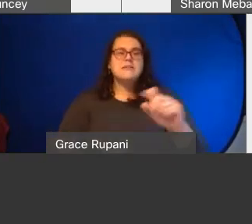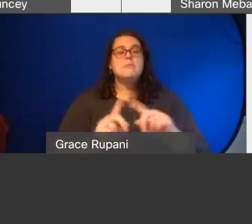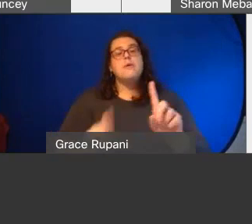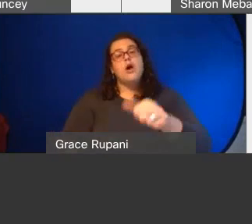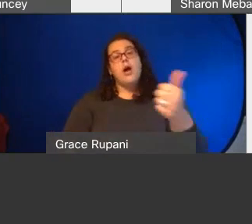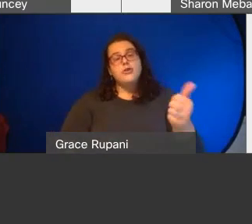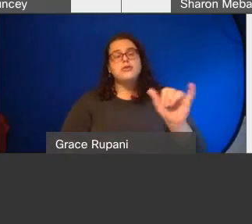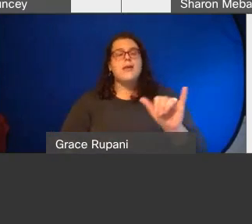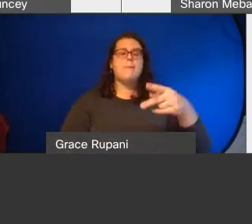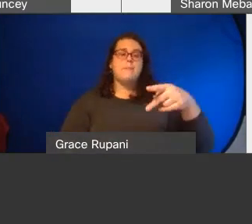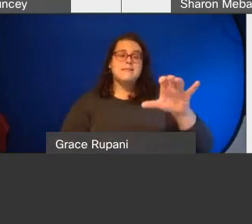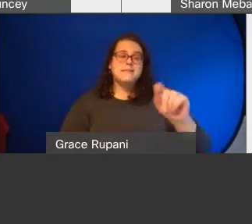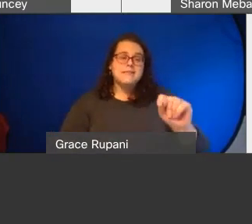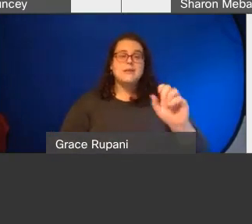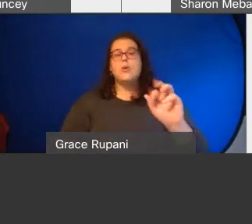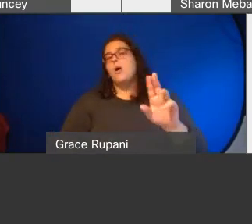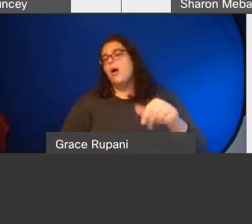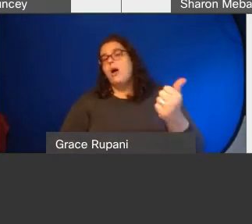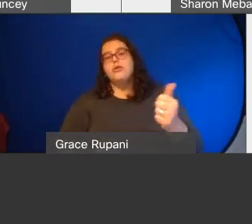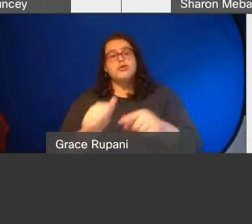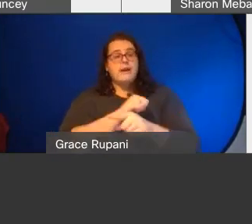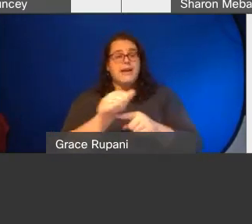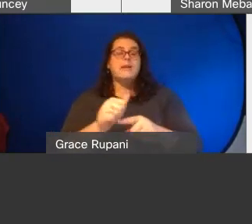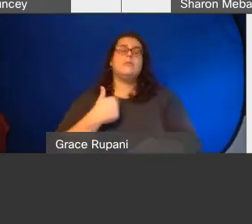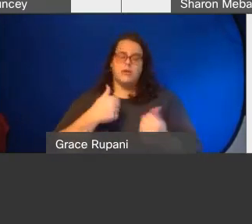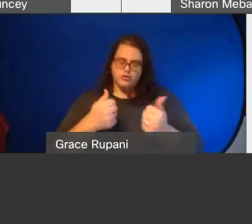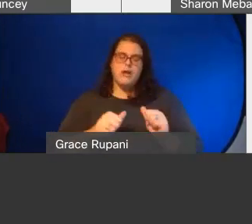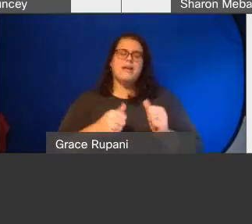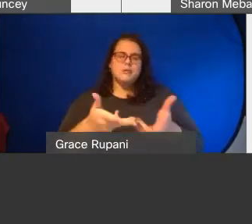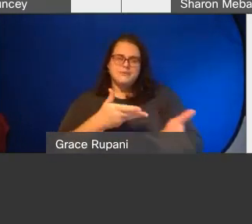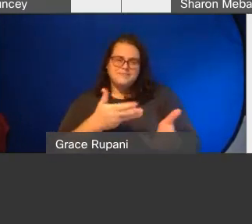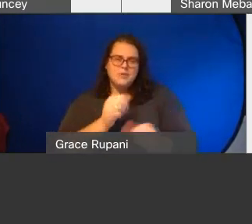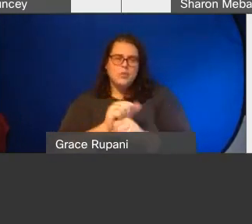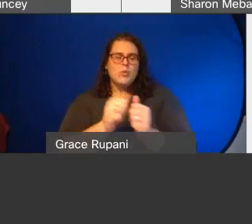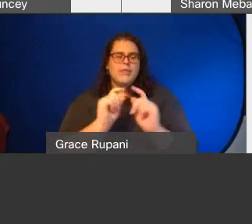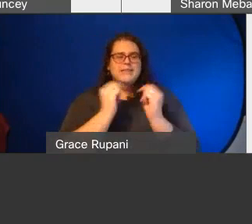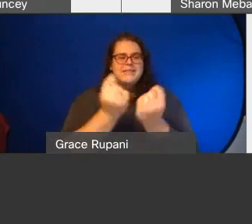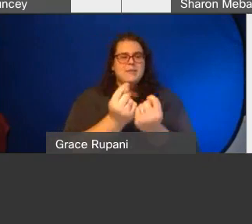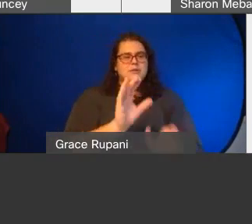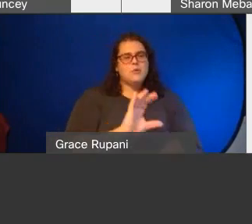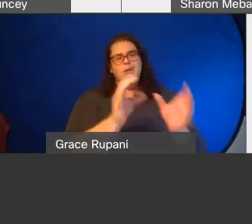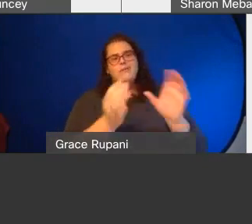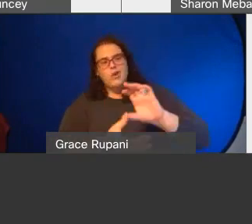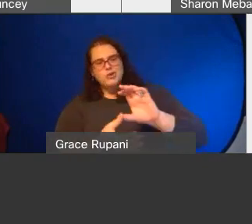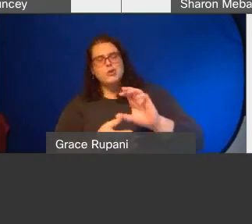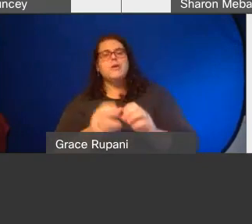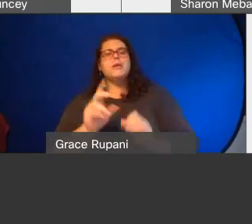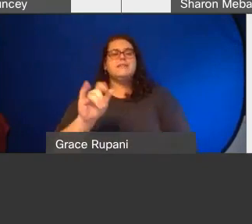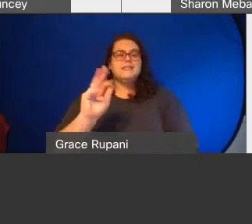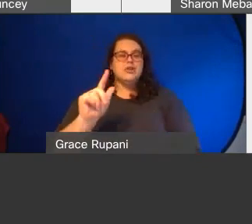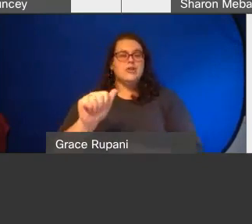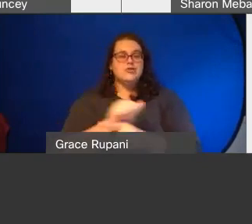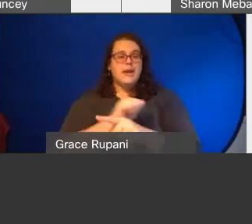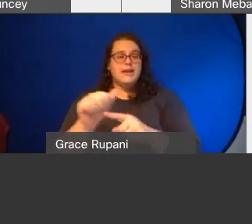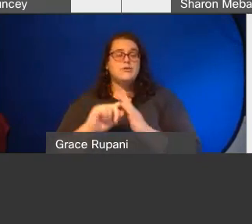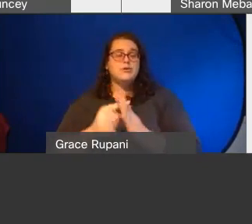others of the like, we are trying to work with our team to kind of bring them to a digital platform so that we can start those programs once again. So